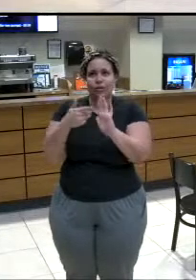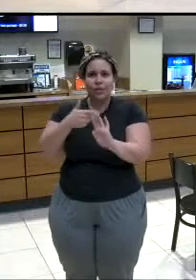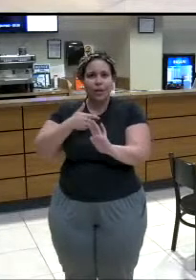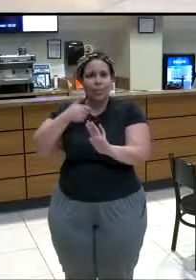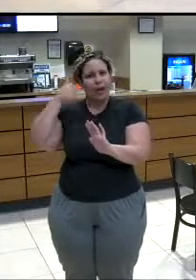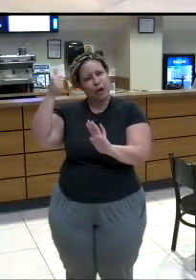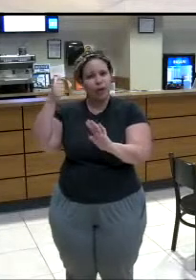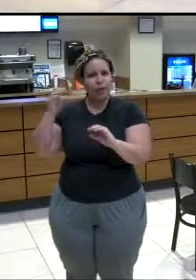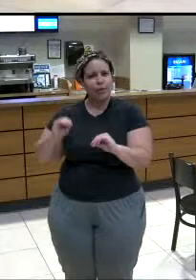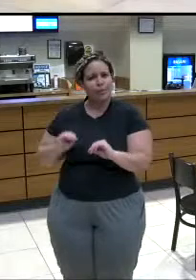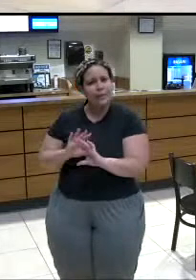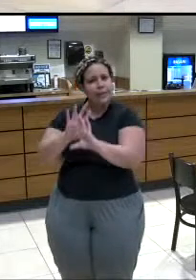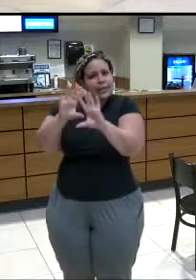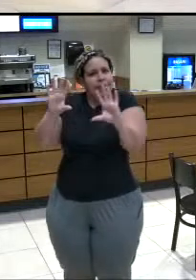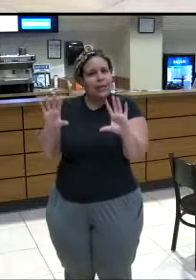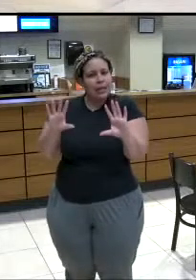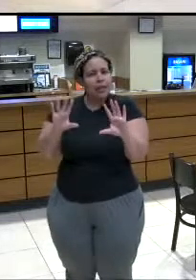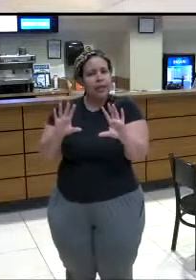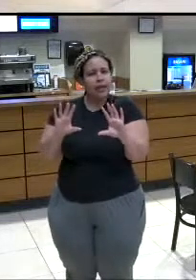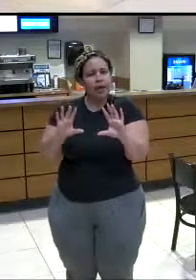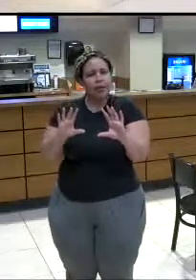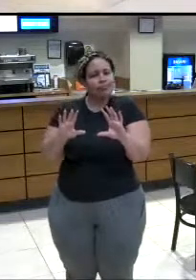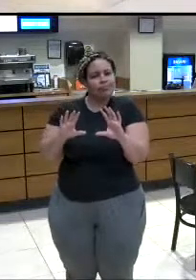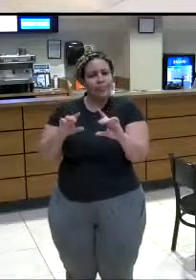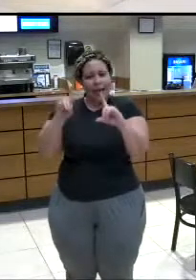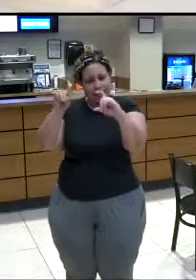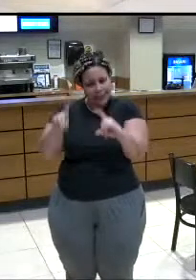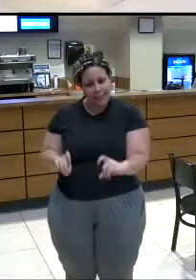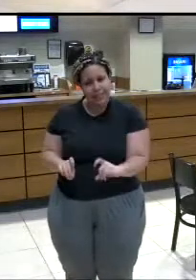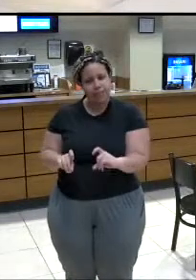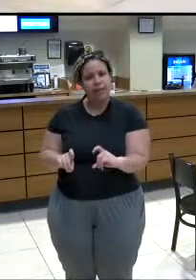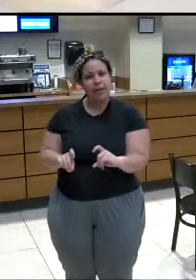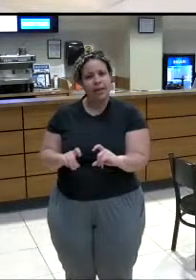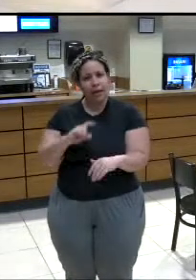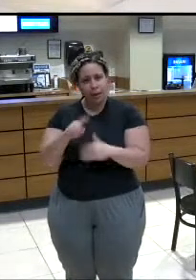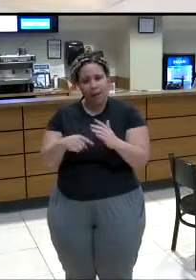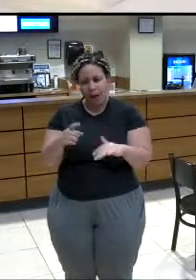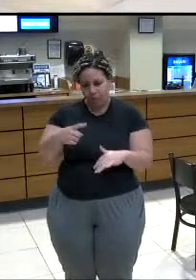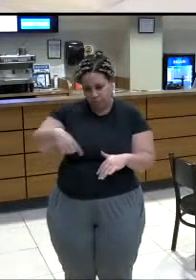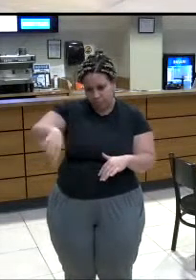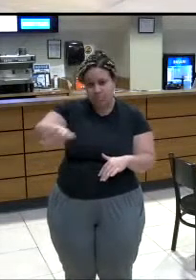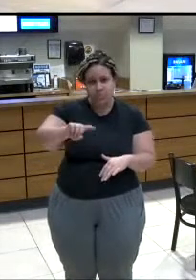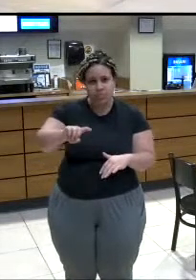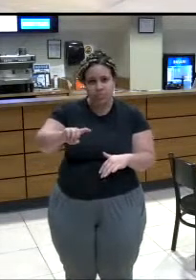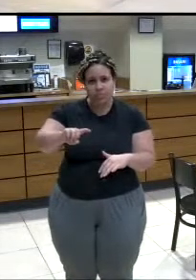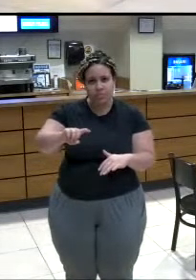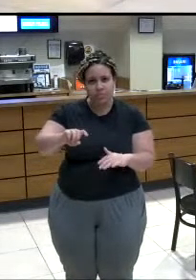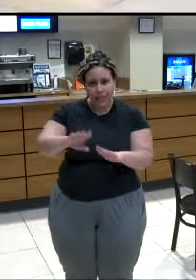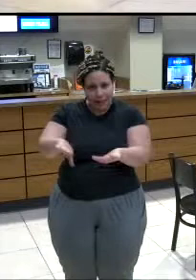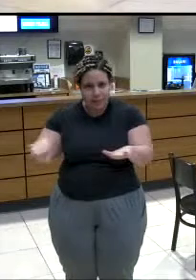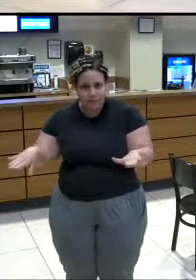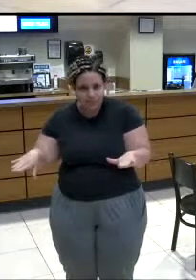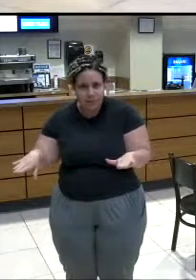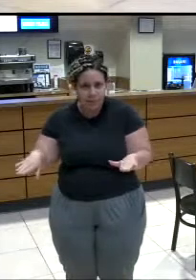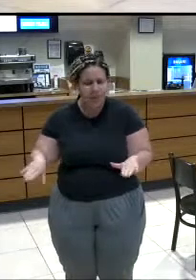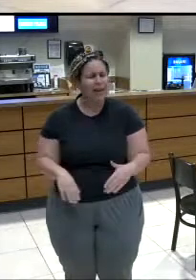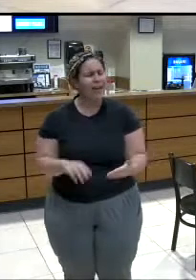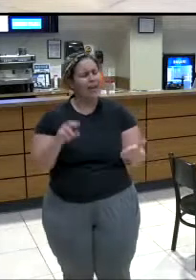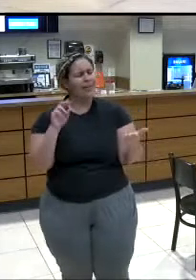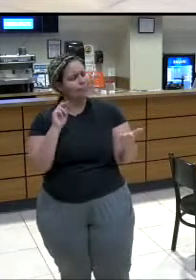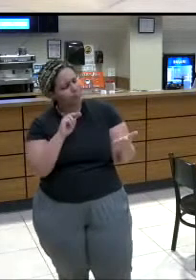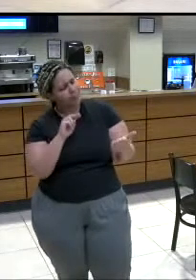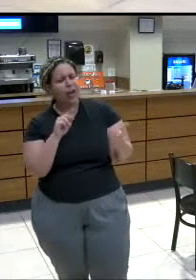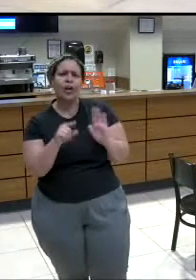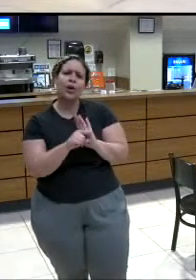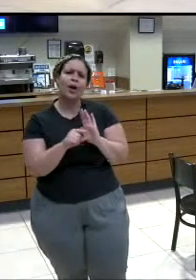kind of assessment of how our students are doing. I would not just look at the grade and say my kid is doing fine. And that's why